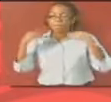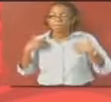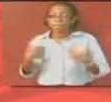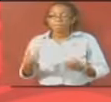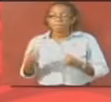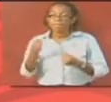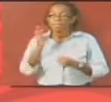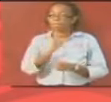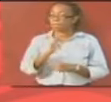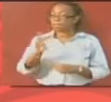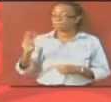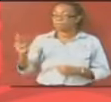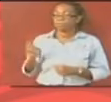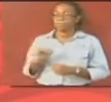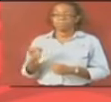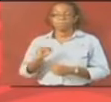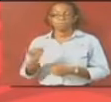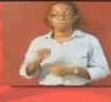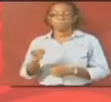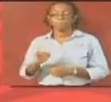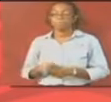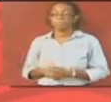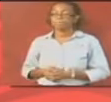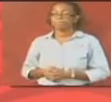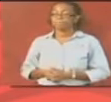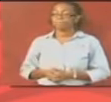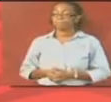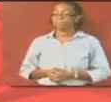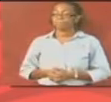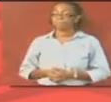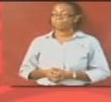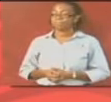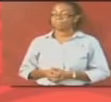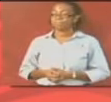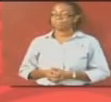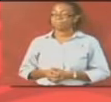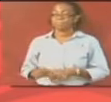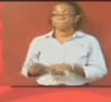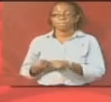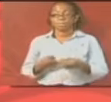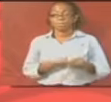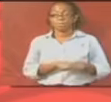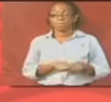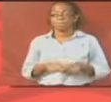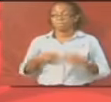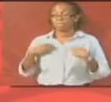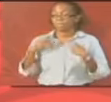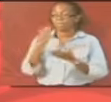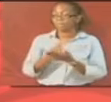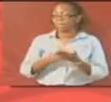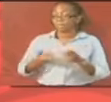that Dr. Othello, our Director of Mental Health, has also been providing guidance